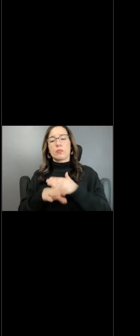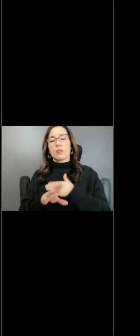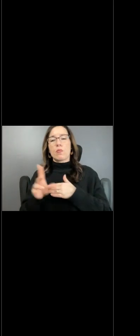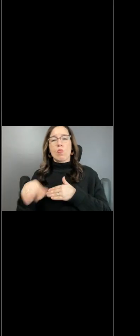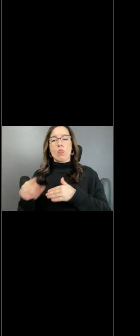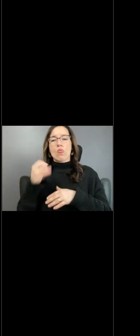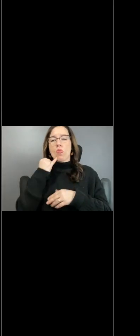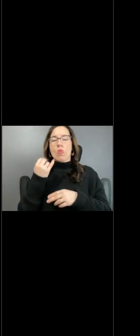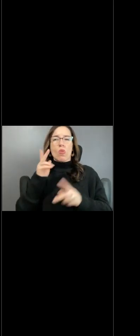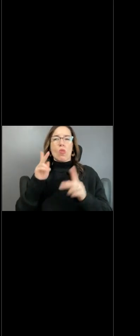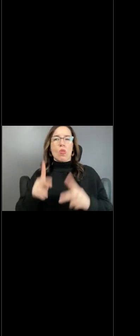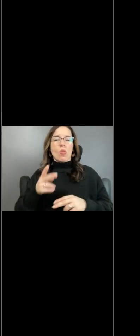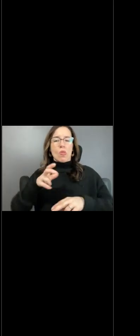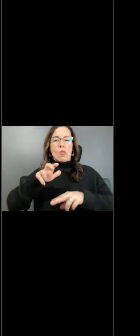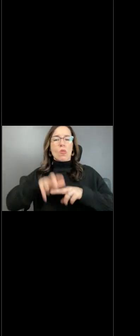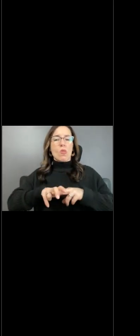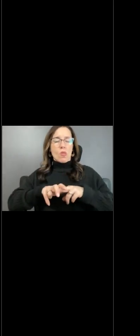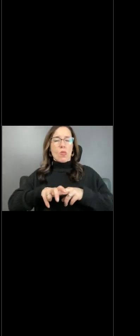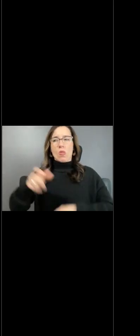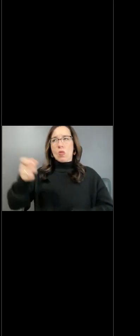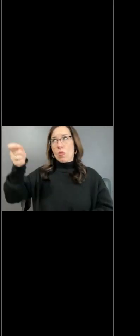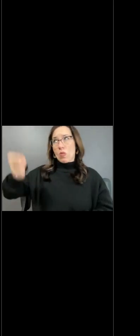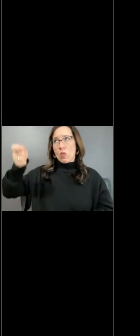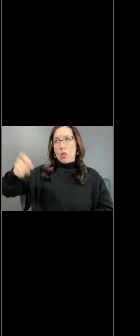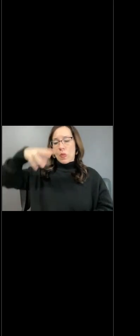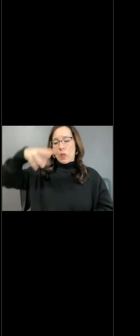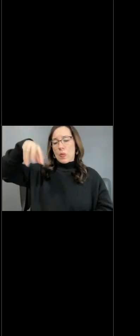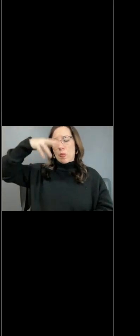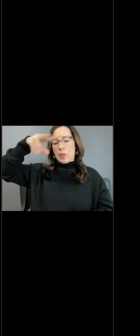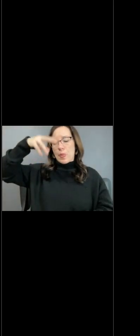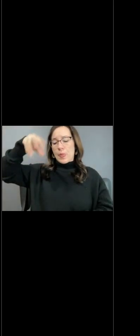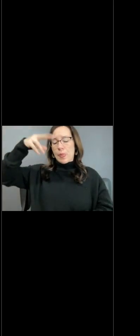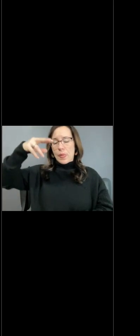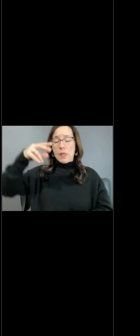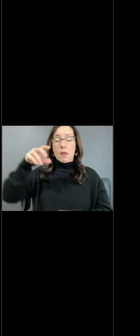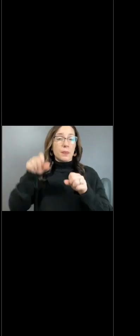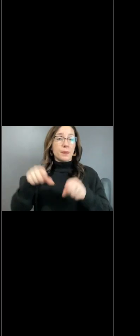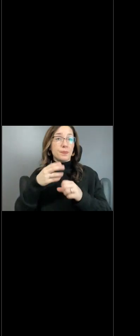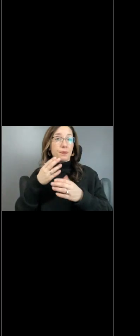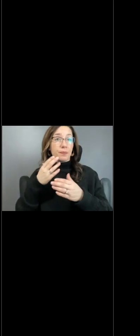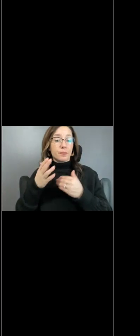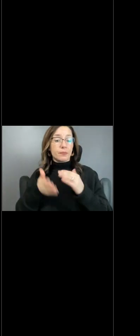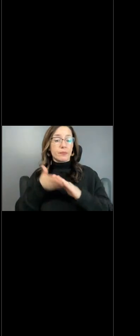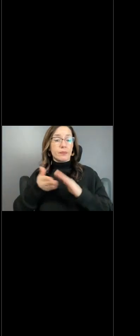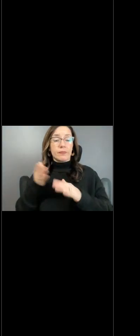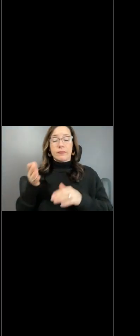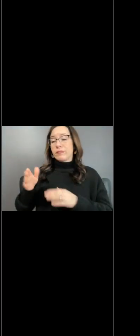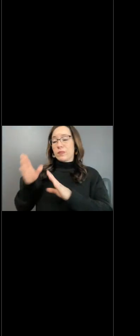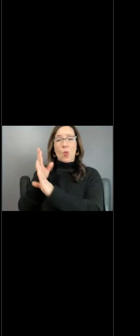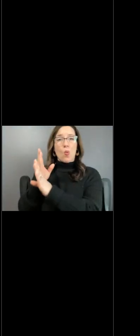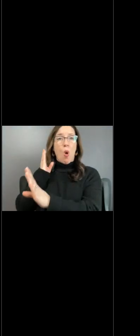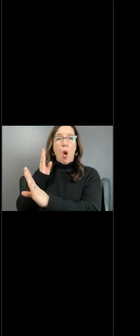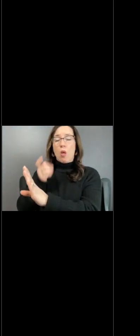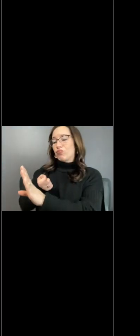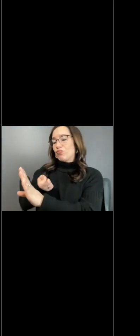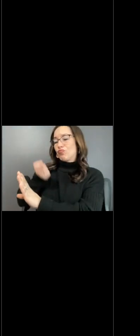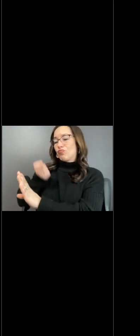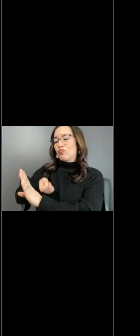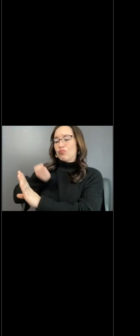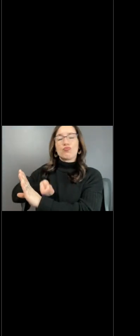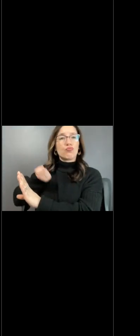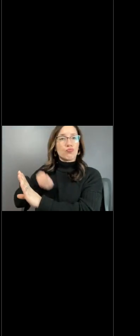seated user. Range hoods can be operated from a wall switch within reach of the user